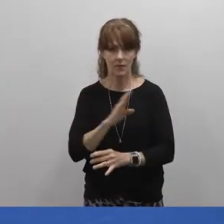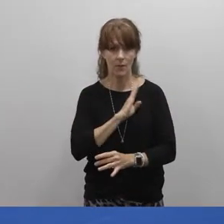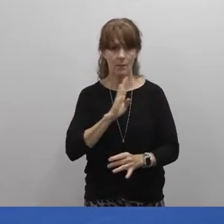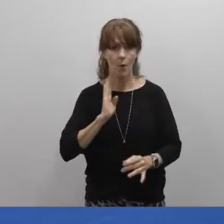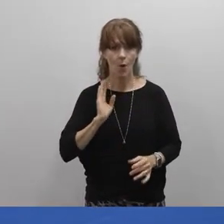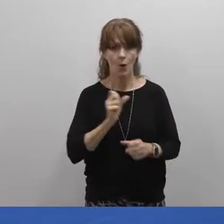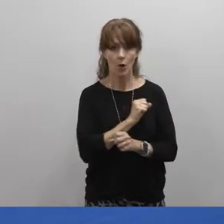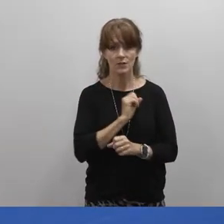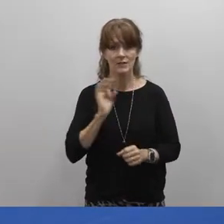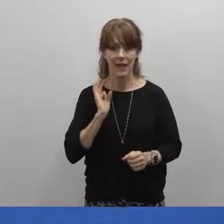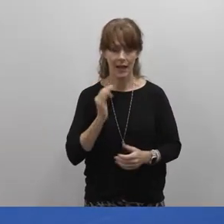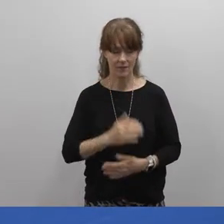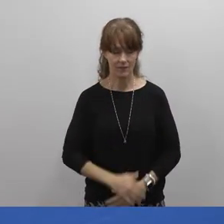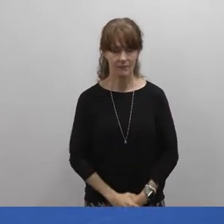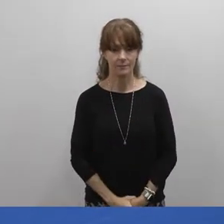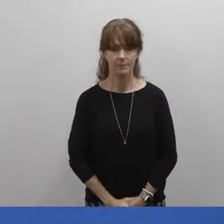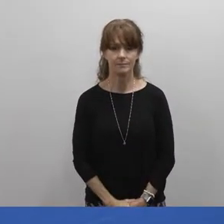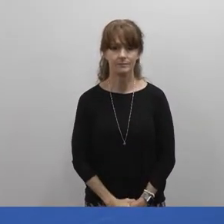staff.